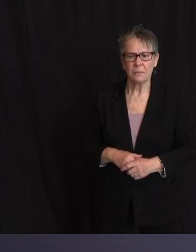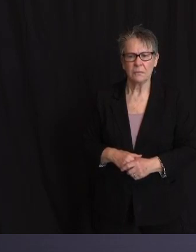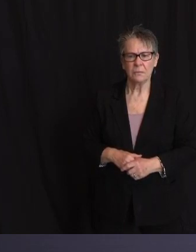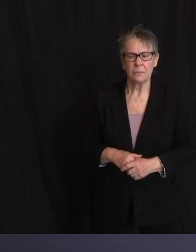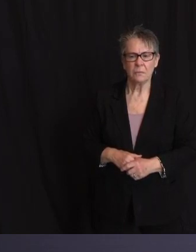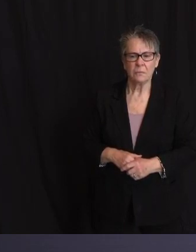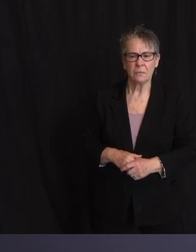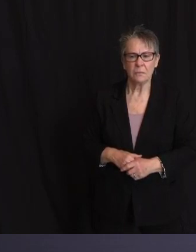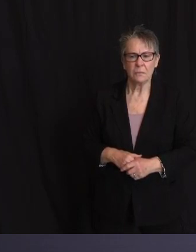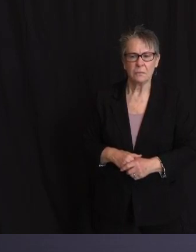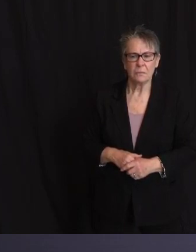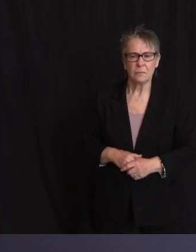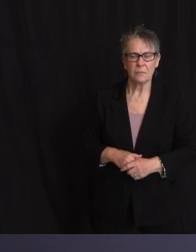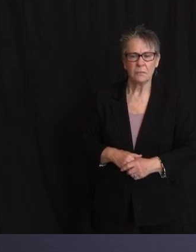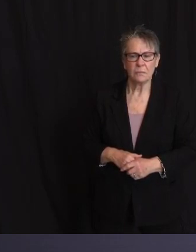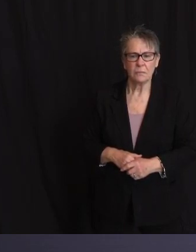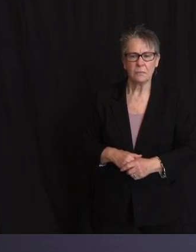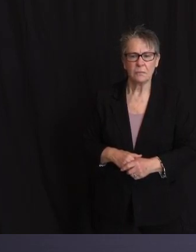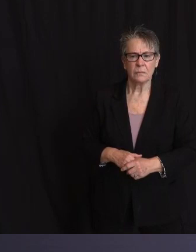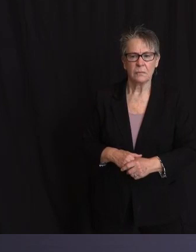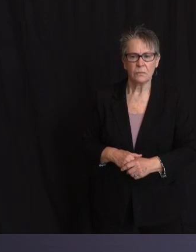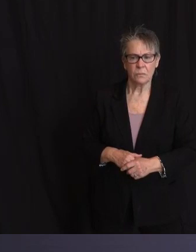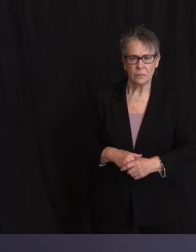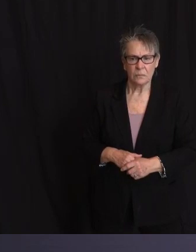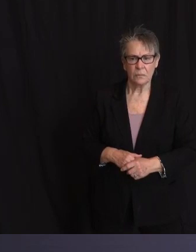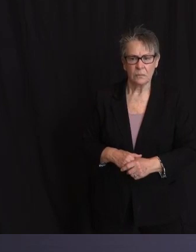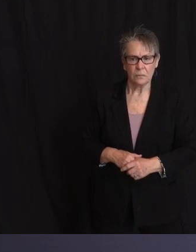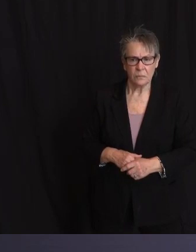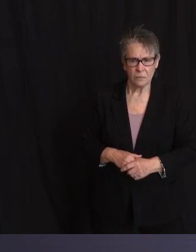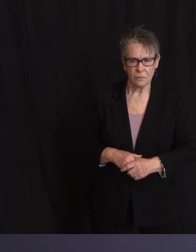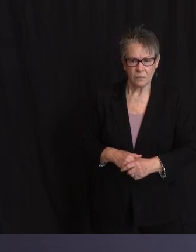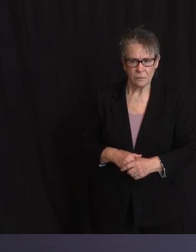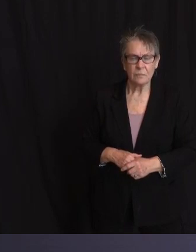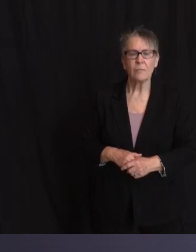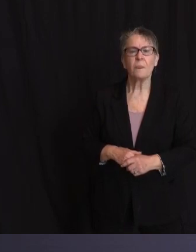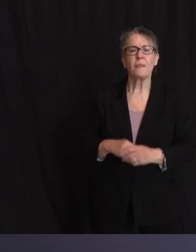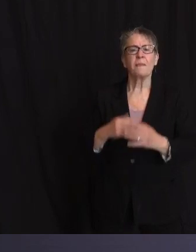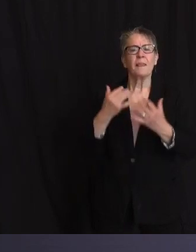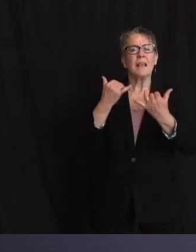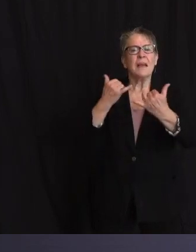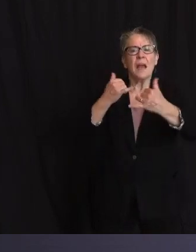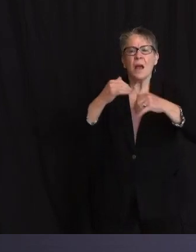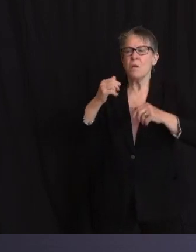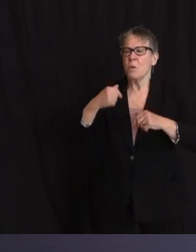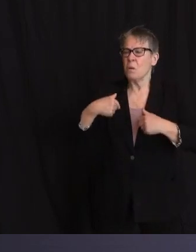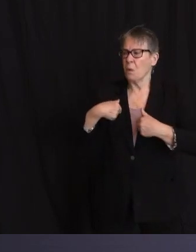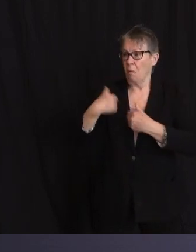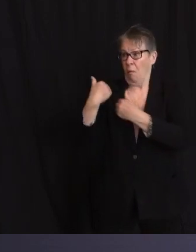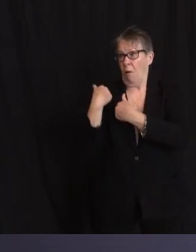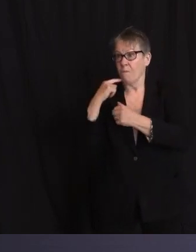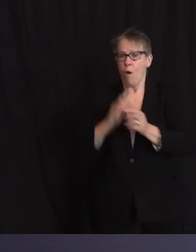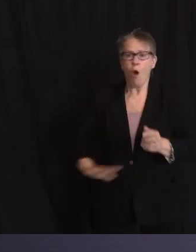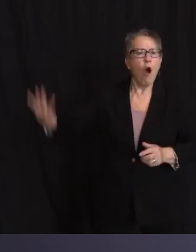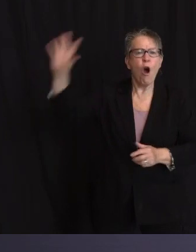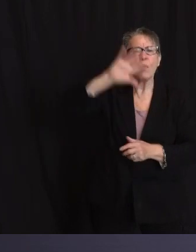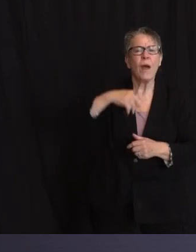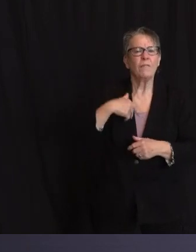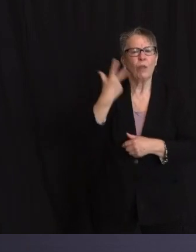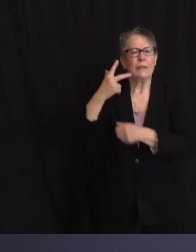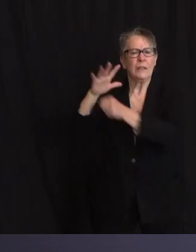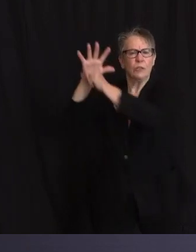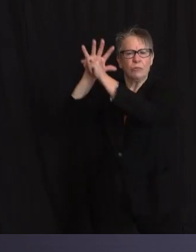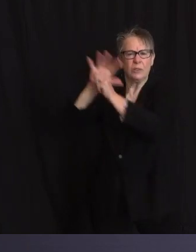have. Jersey first, region, coordinate with the federal government. And we've, right from the beginning, we